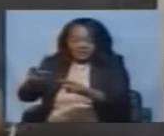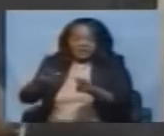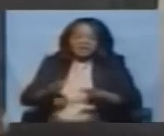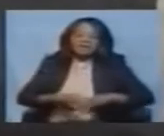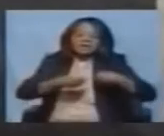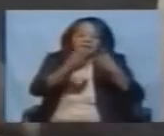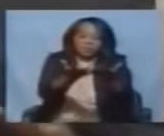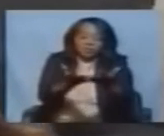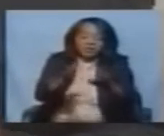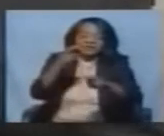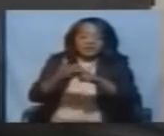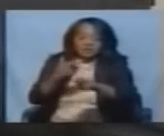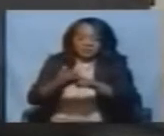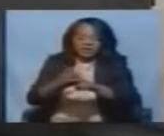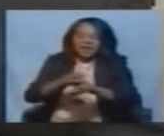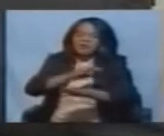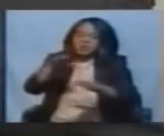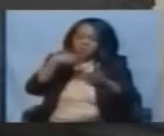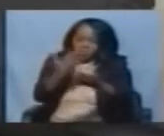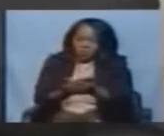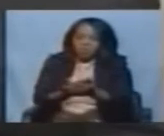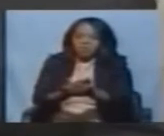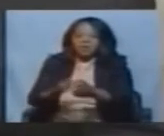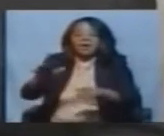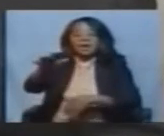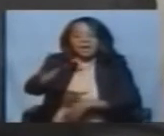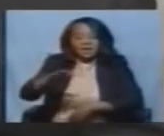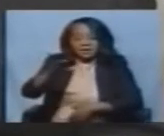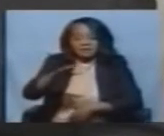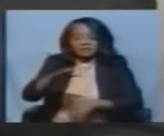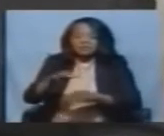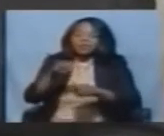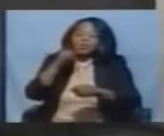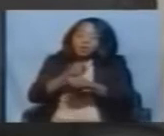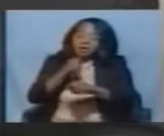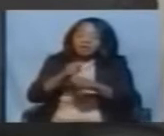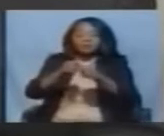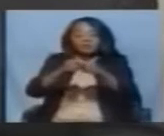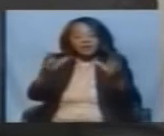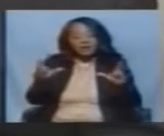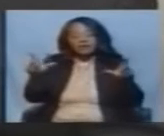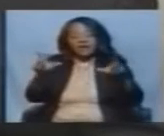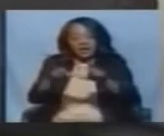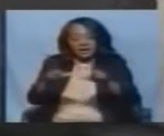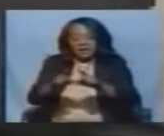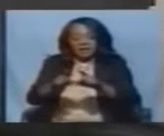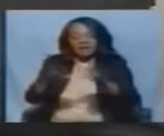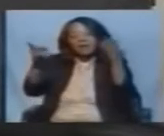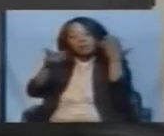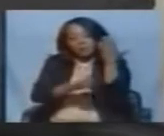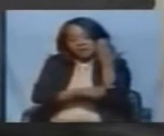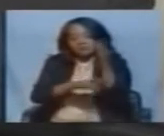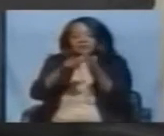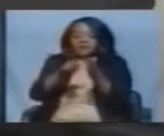take this from all angles. We're going to make sure that those that are working without a license actually are prosecuted, or